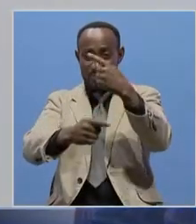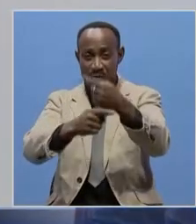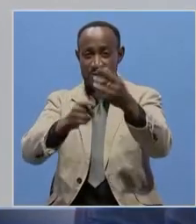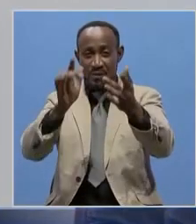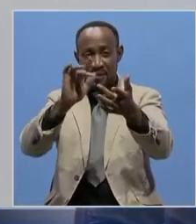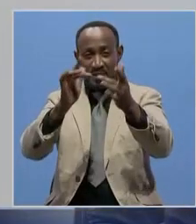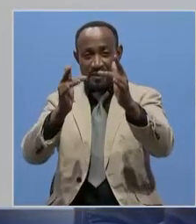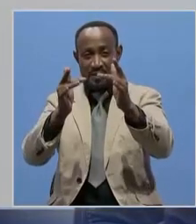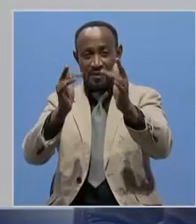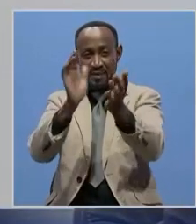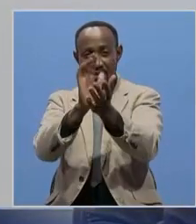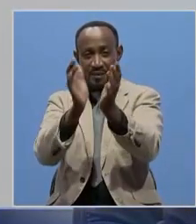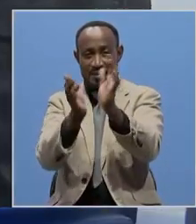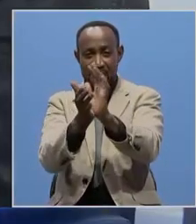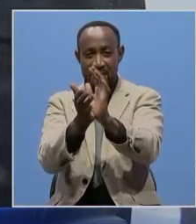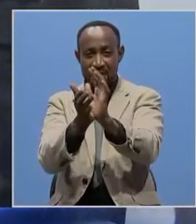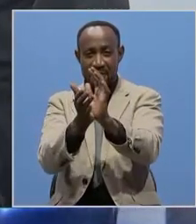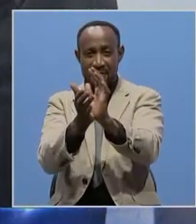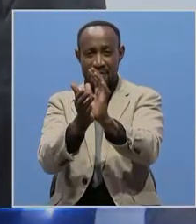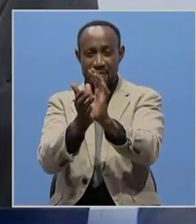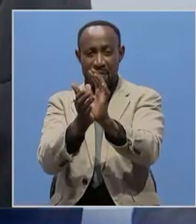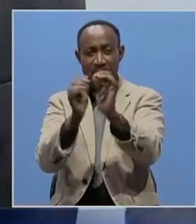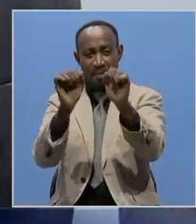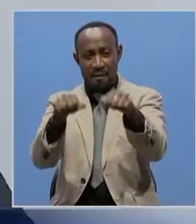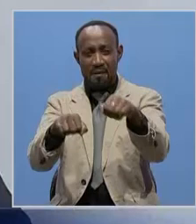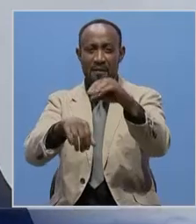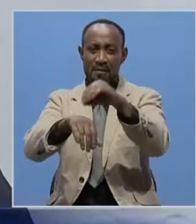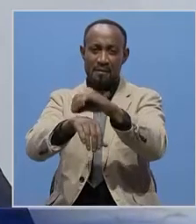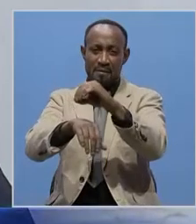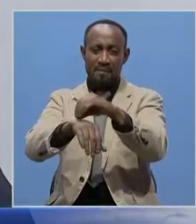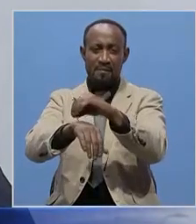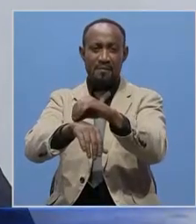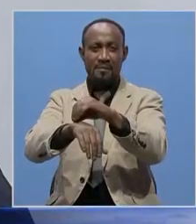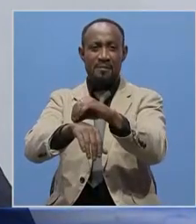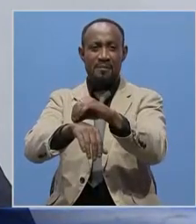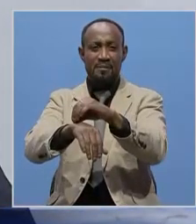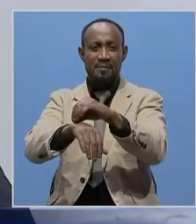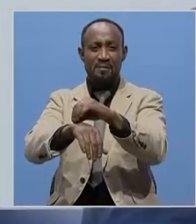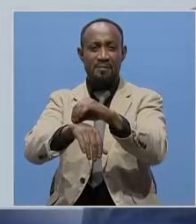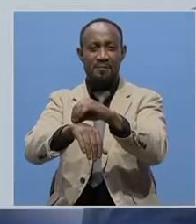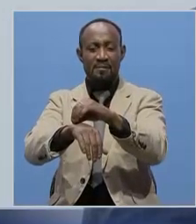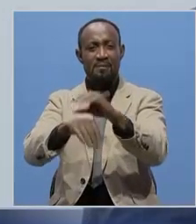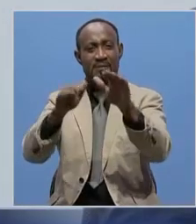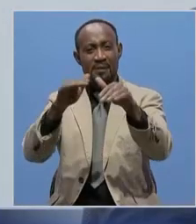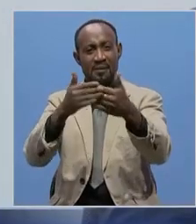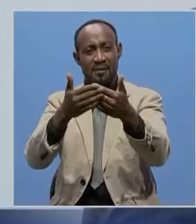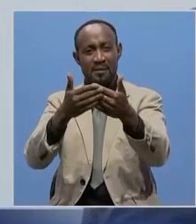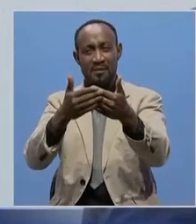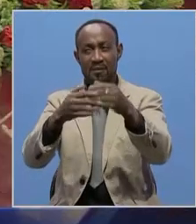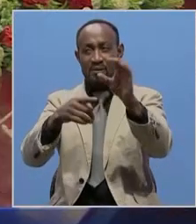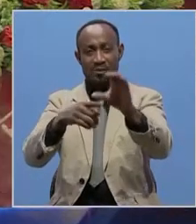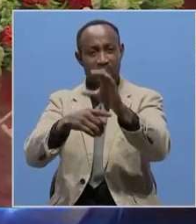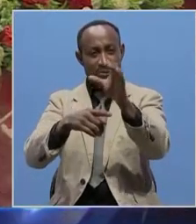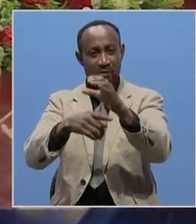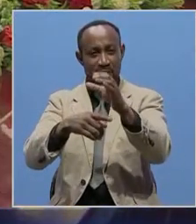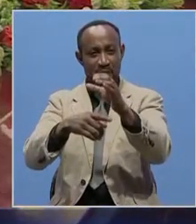technology. ZAMPOST will have opportunity to have e-commerce platforms.